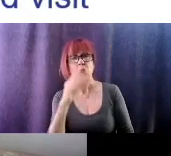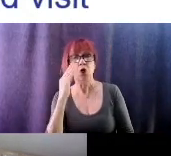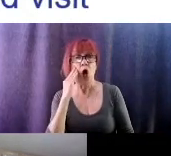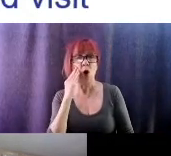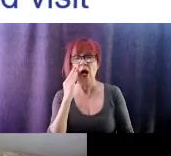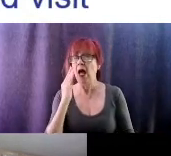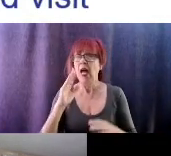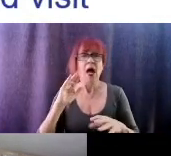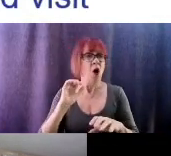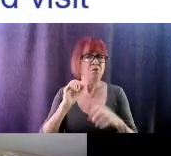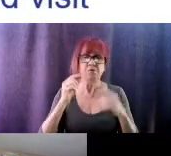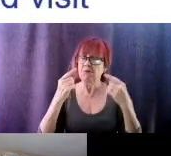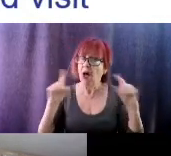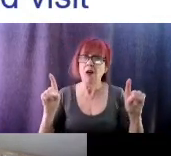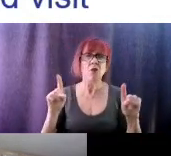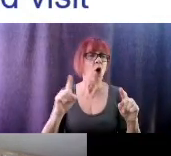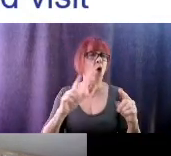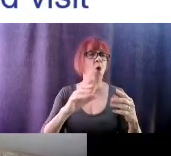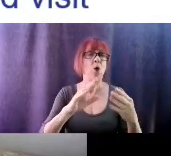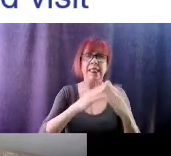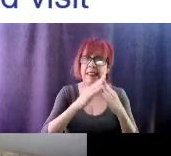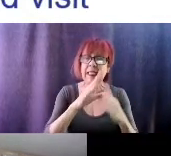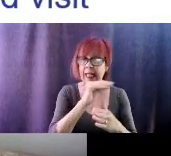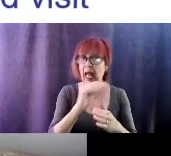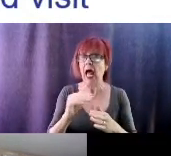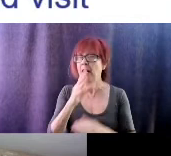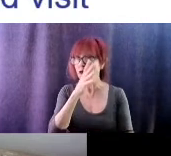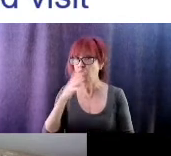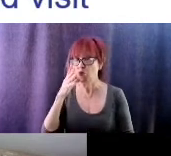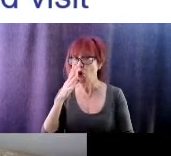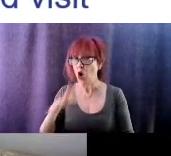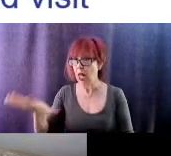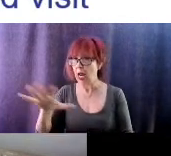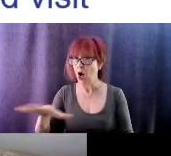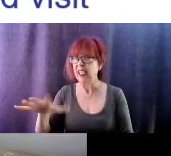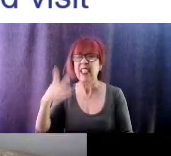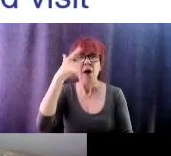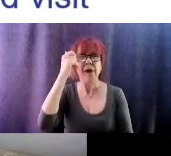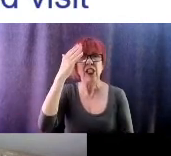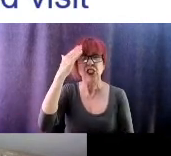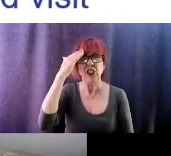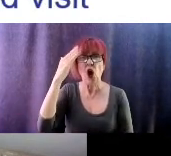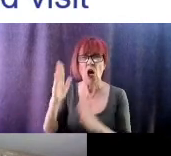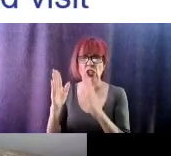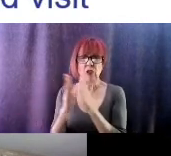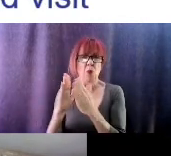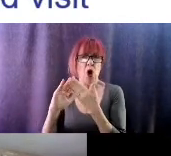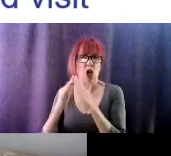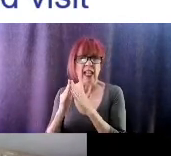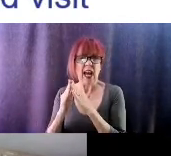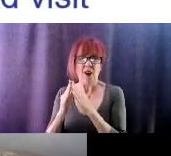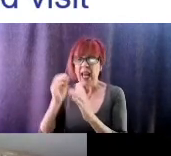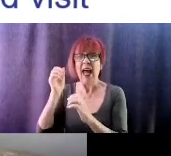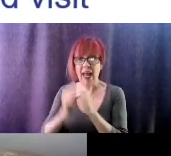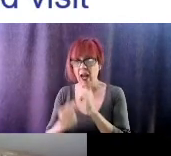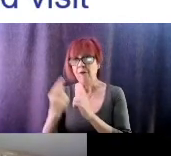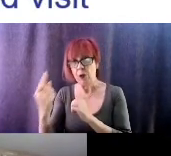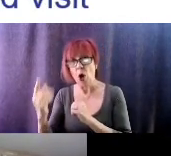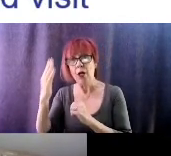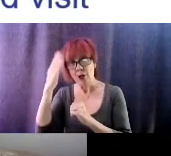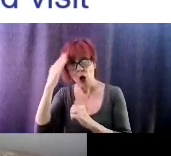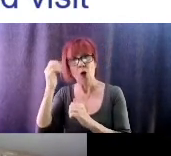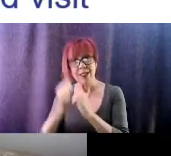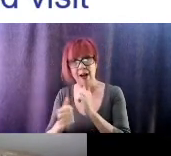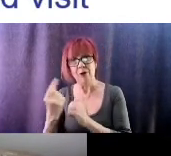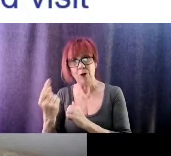but it's particularly good in rural areas because in small towns, everybody knows everybody. We do the Who Do